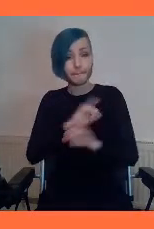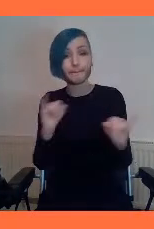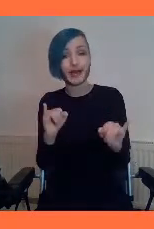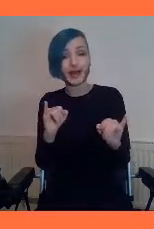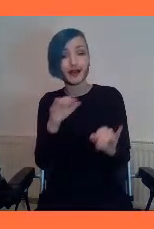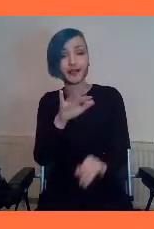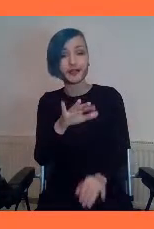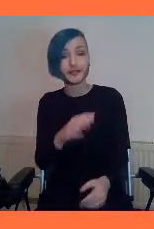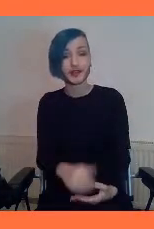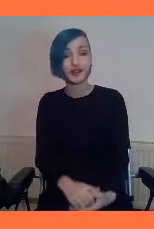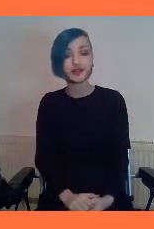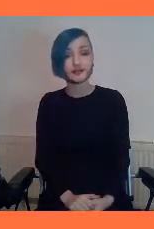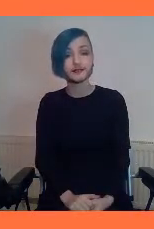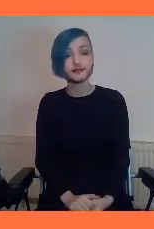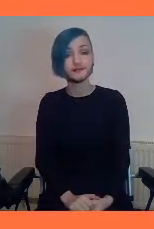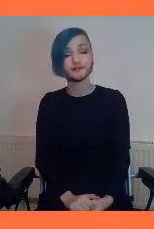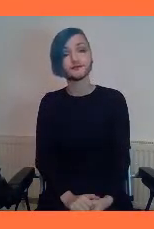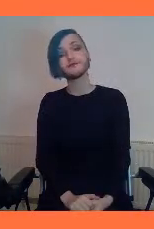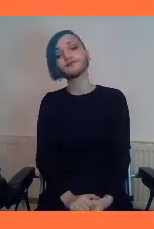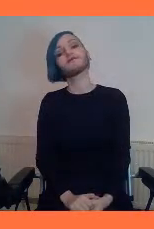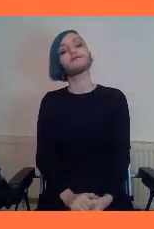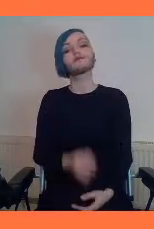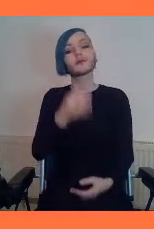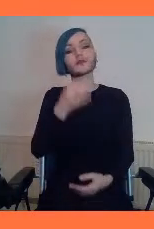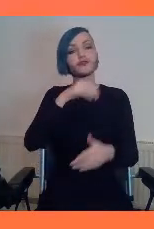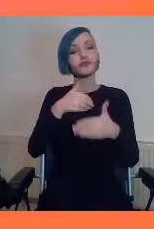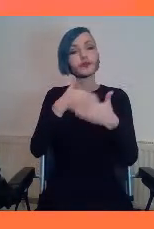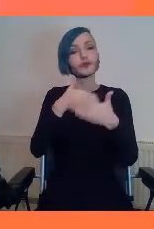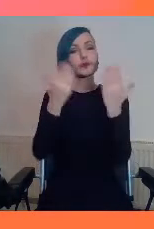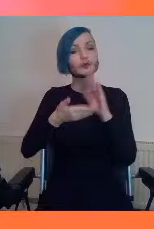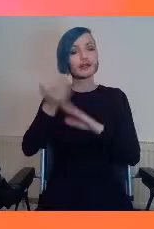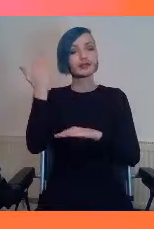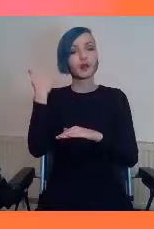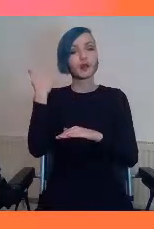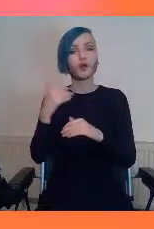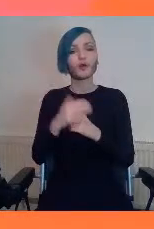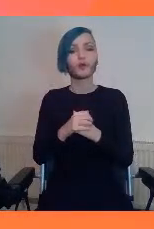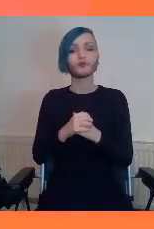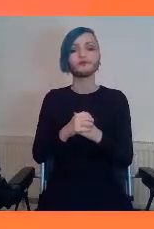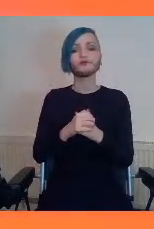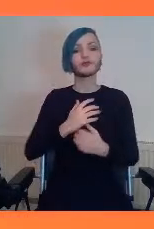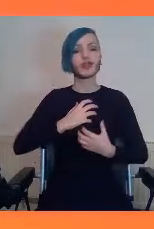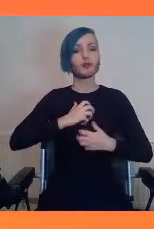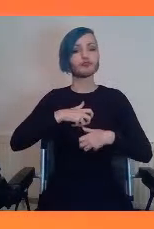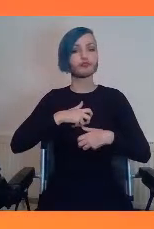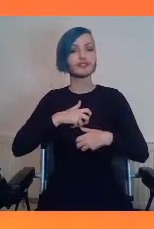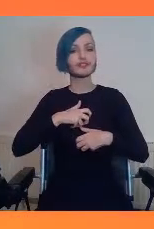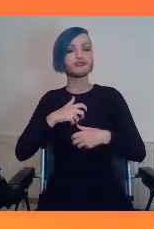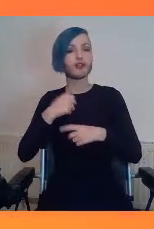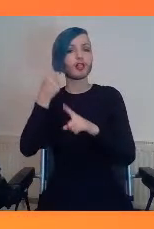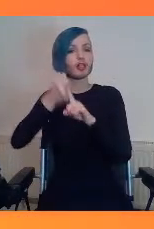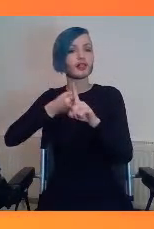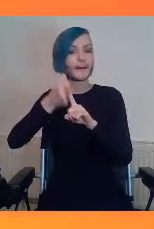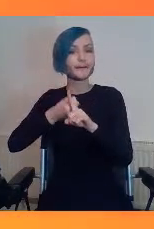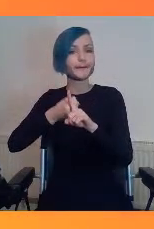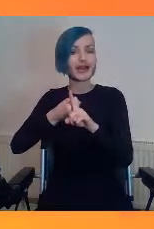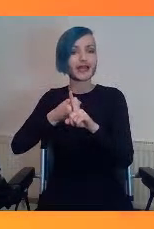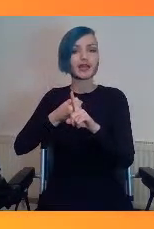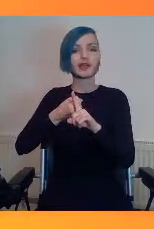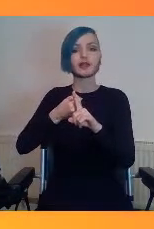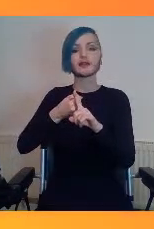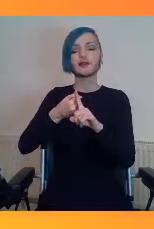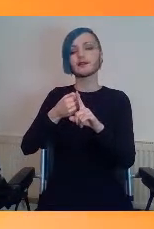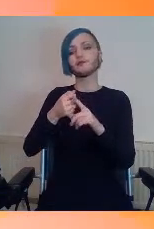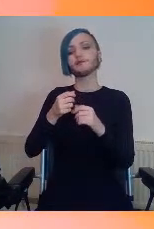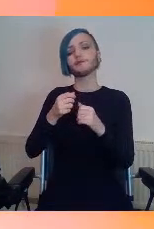ago, in the midst of a presidential campaign, our president used the